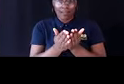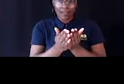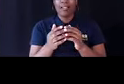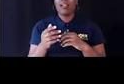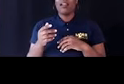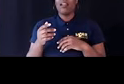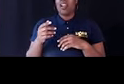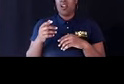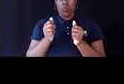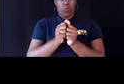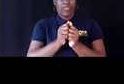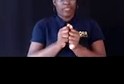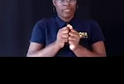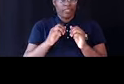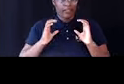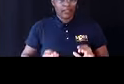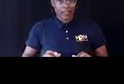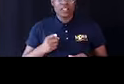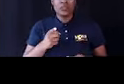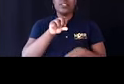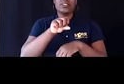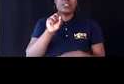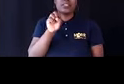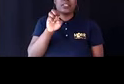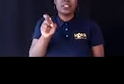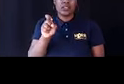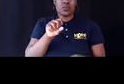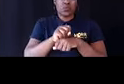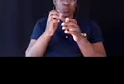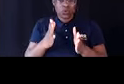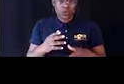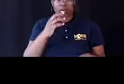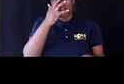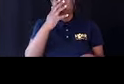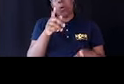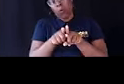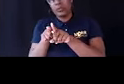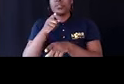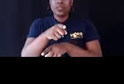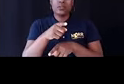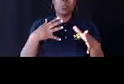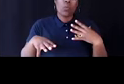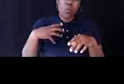well. But she also she did other things. She also worked as a tailor. She also worked